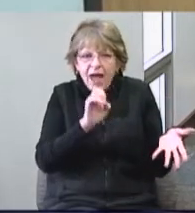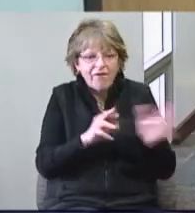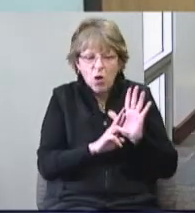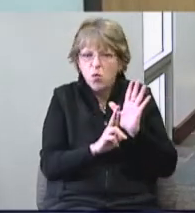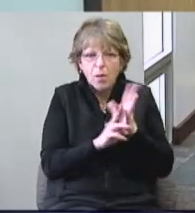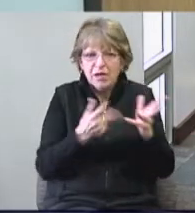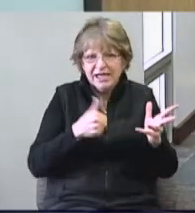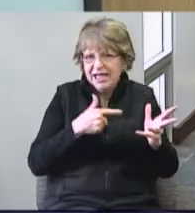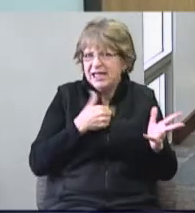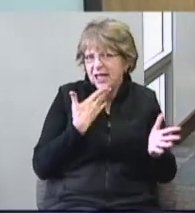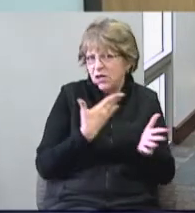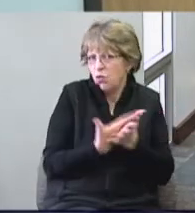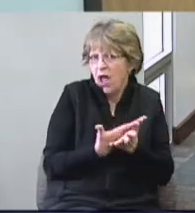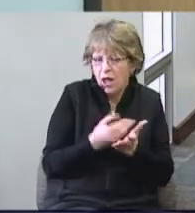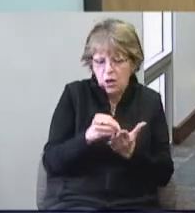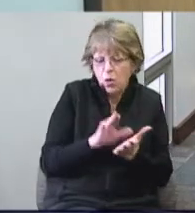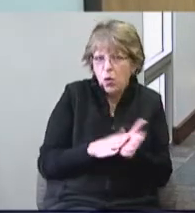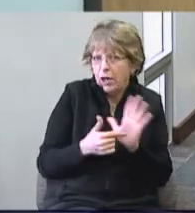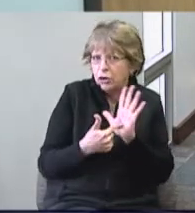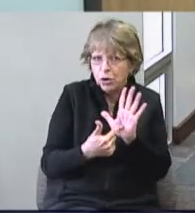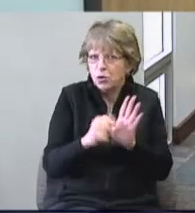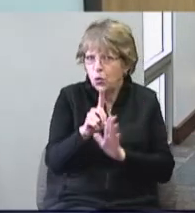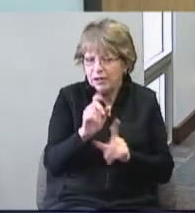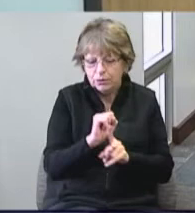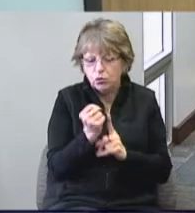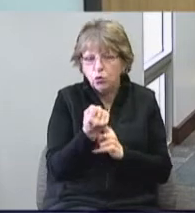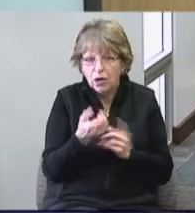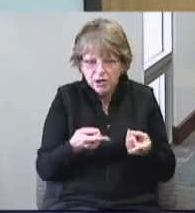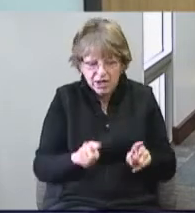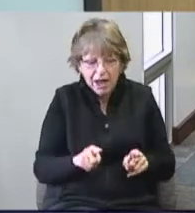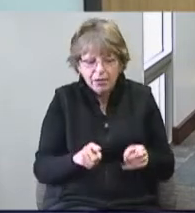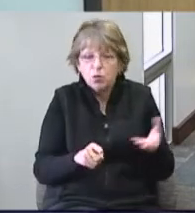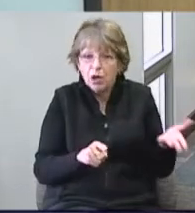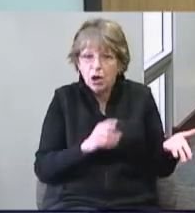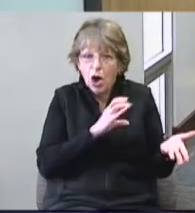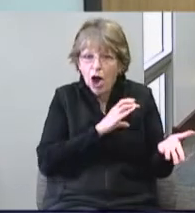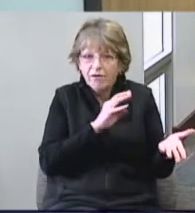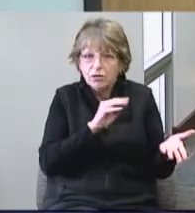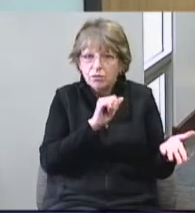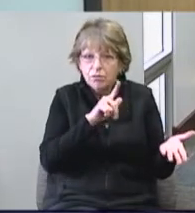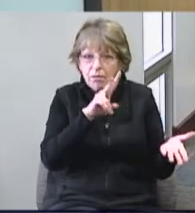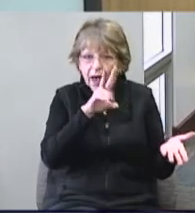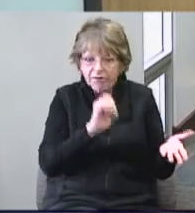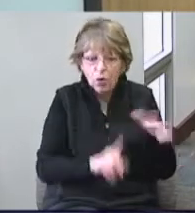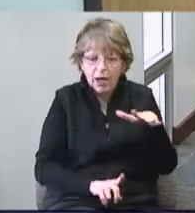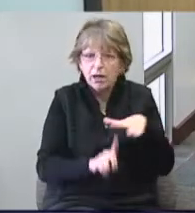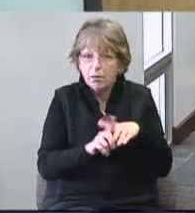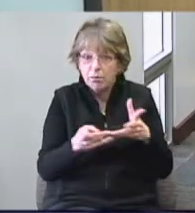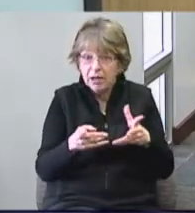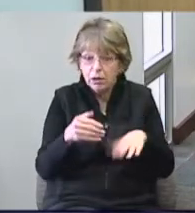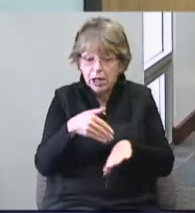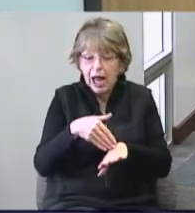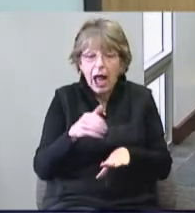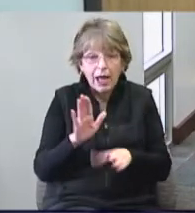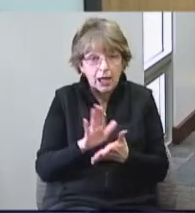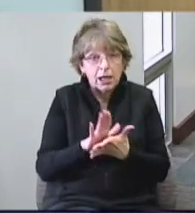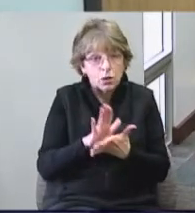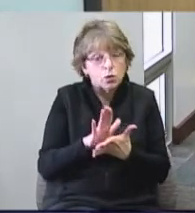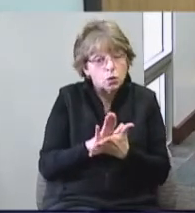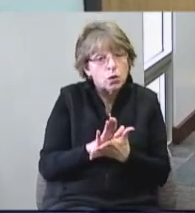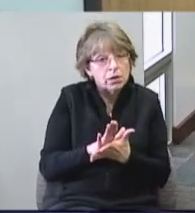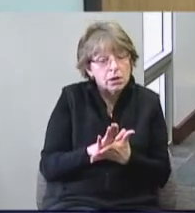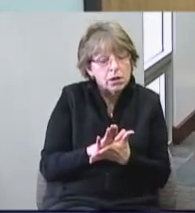The record shows one instance where Mr. Malvo had appeared at the schools as